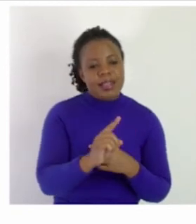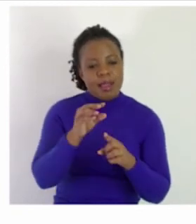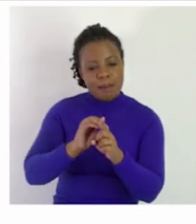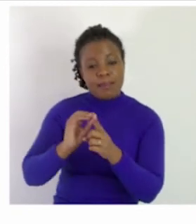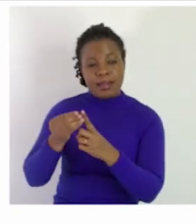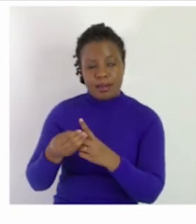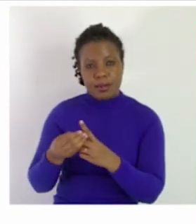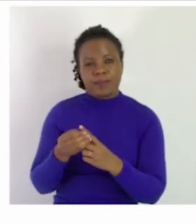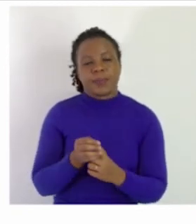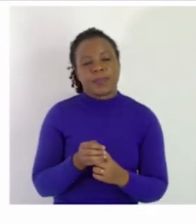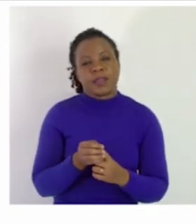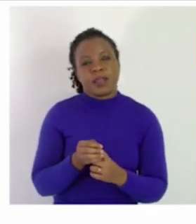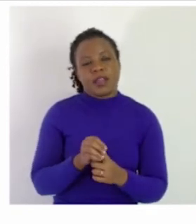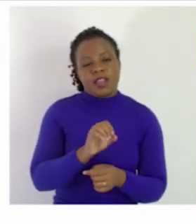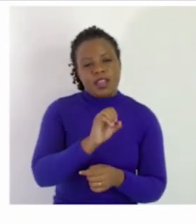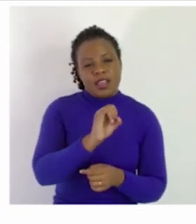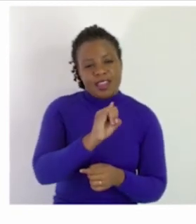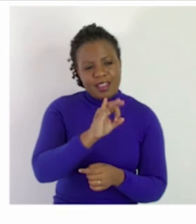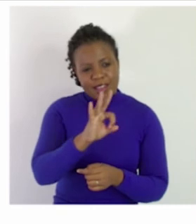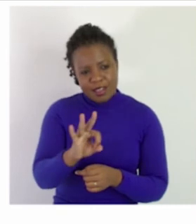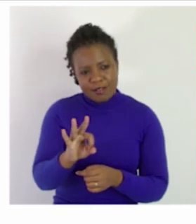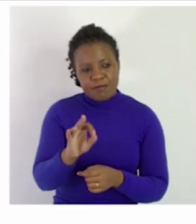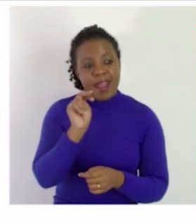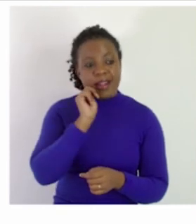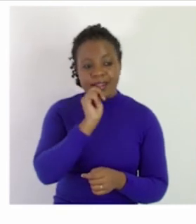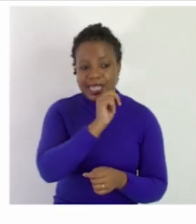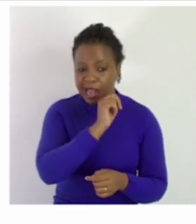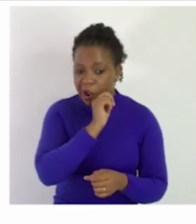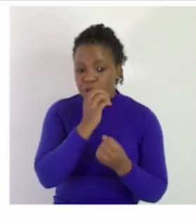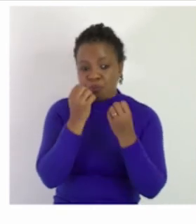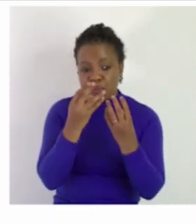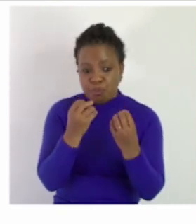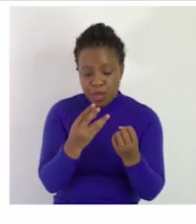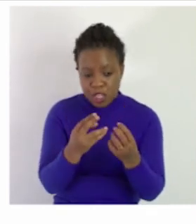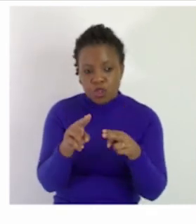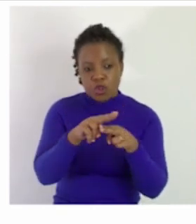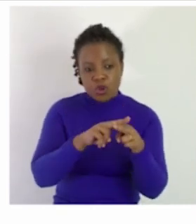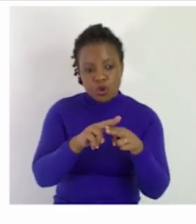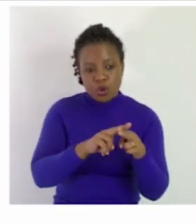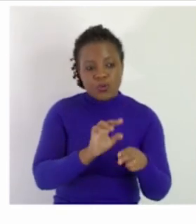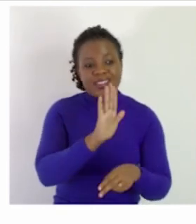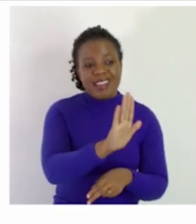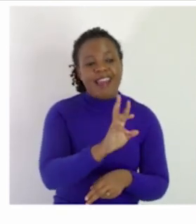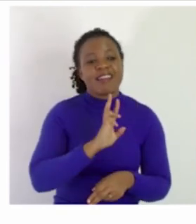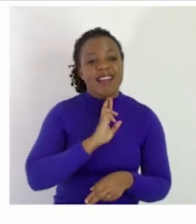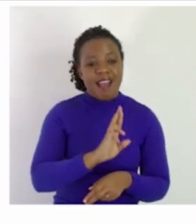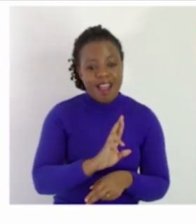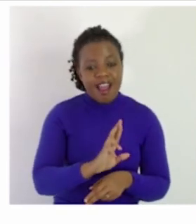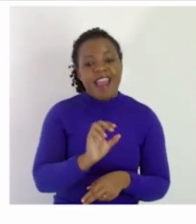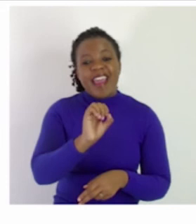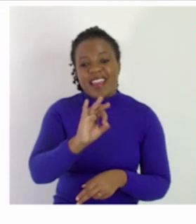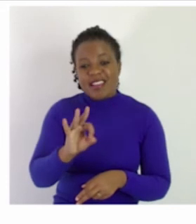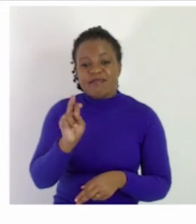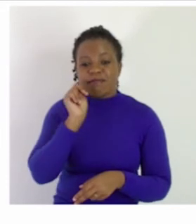is in, if our noun is in plural, we would say are. If our noun is in singular, we would